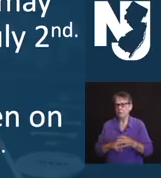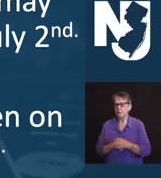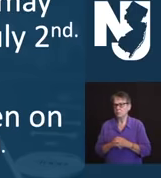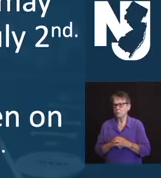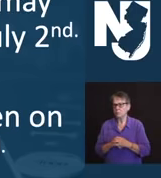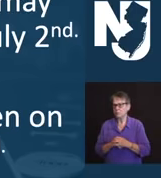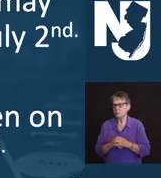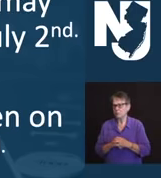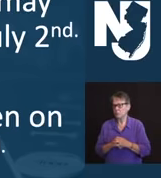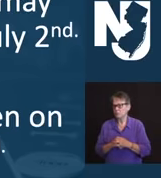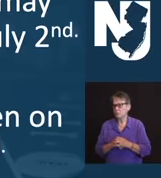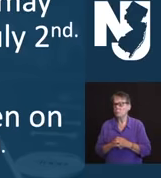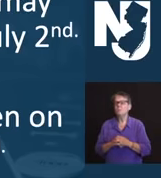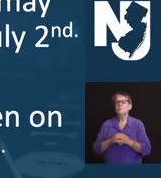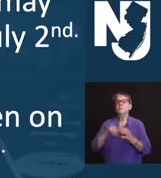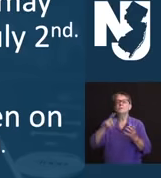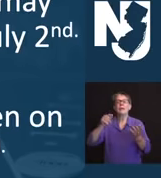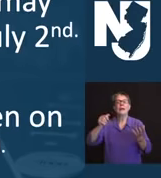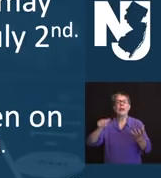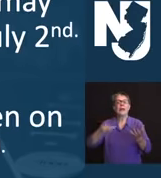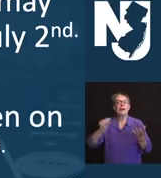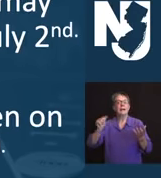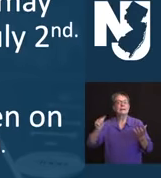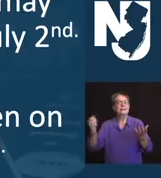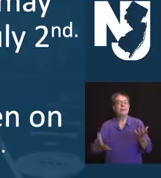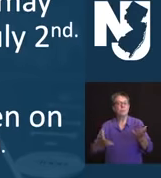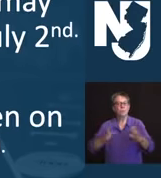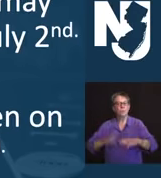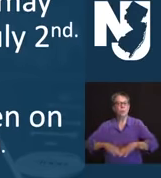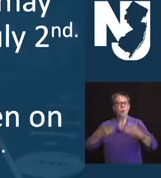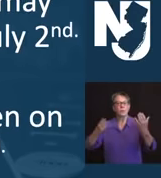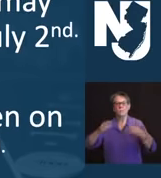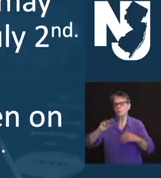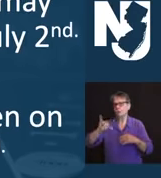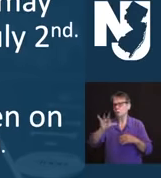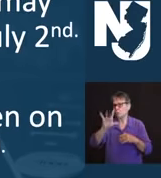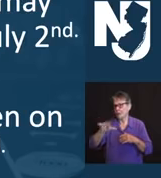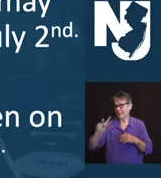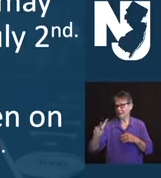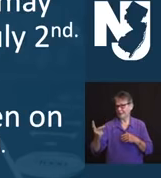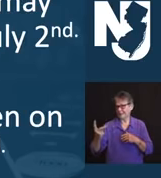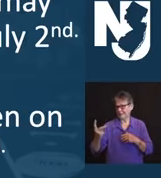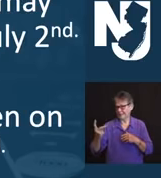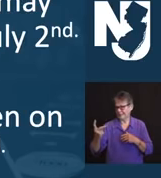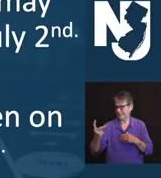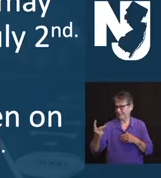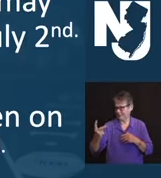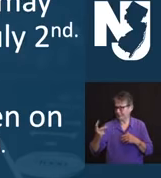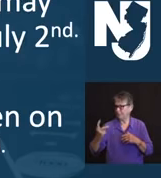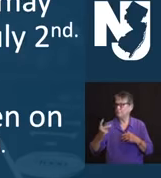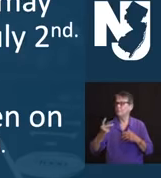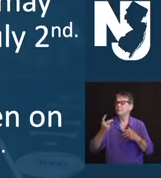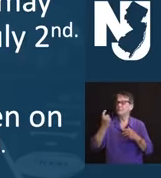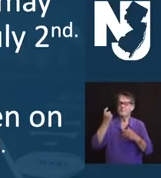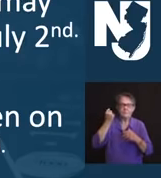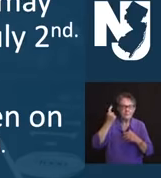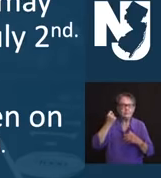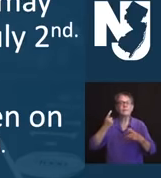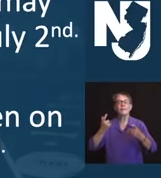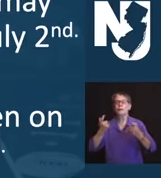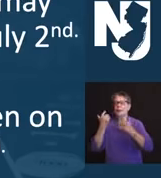thousands of New Jerseyans can get back to work. Additionally, our racetracks will be able to reopen for